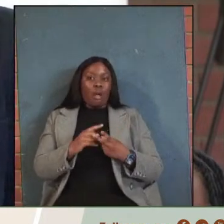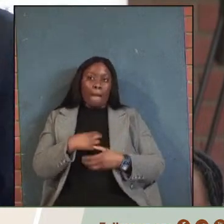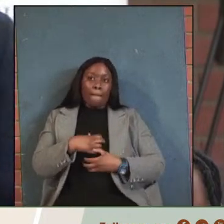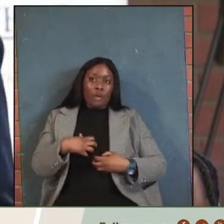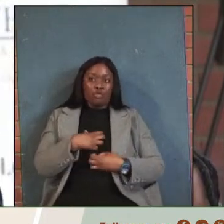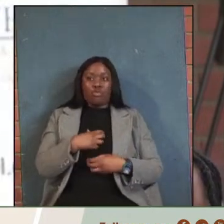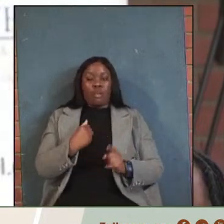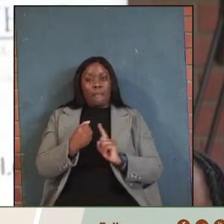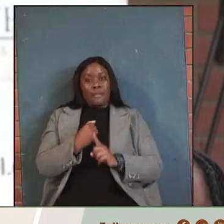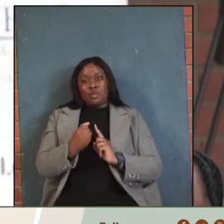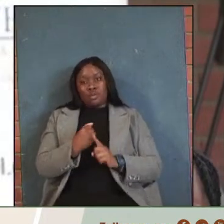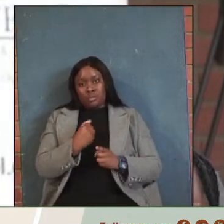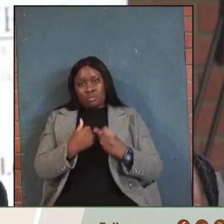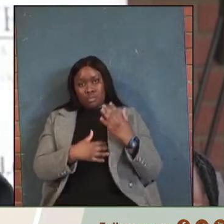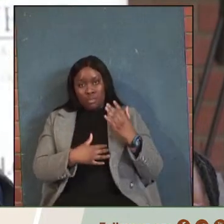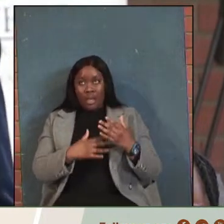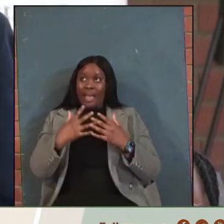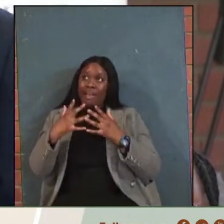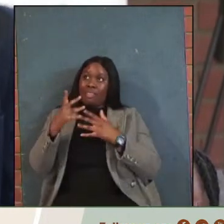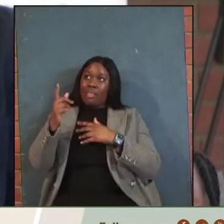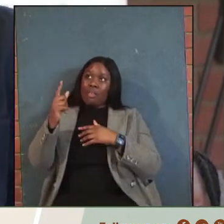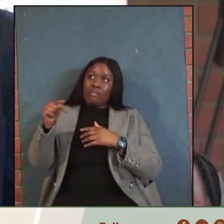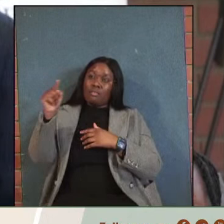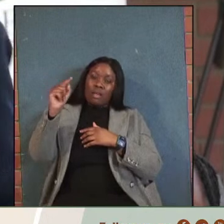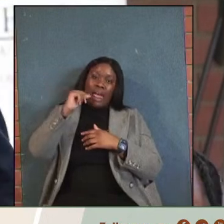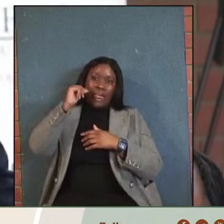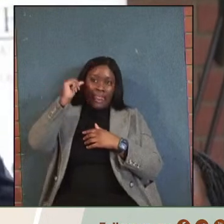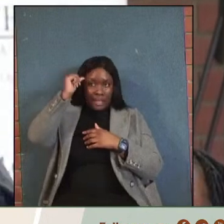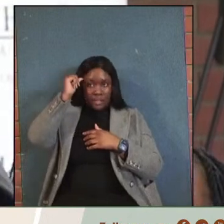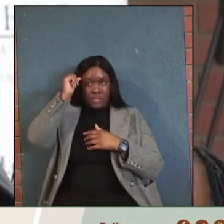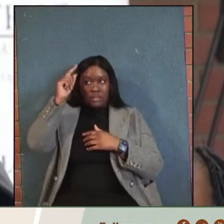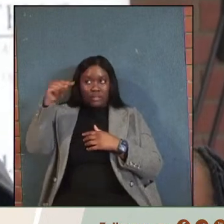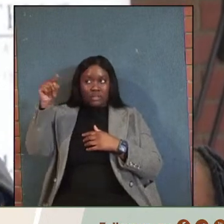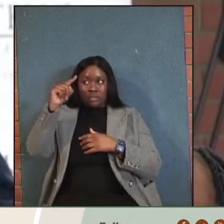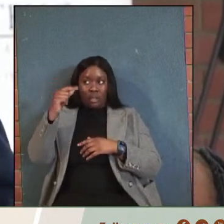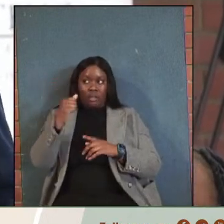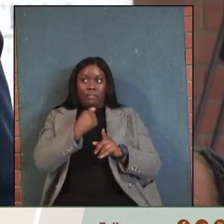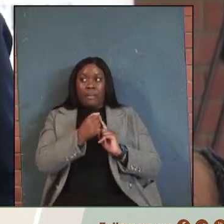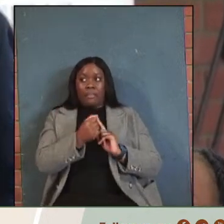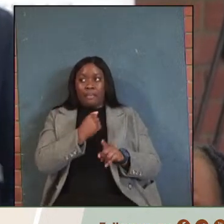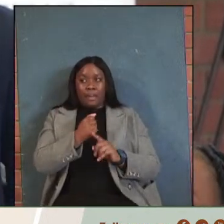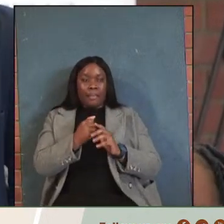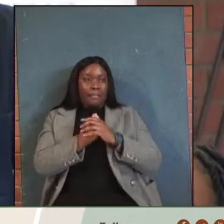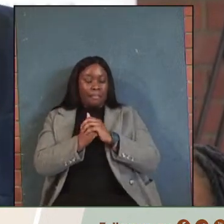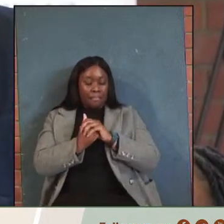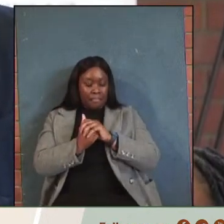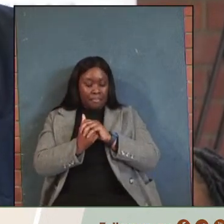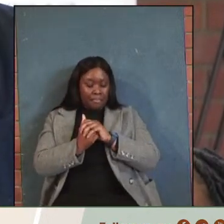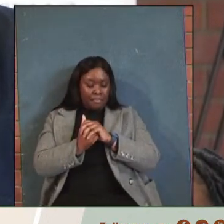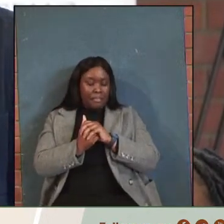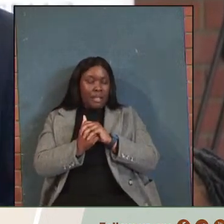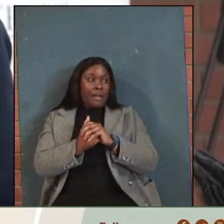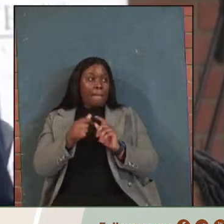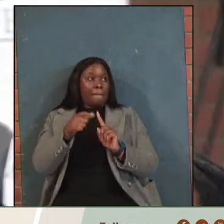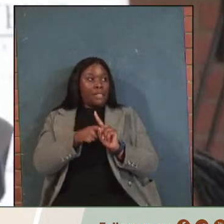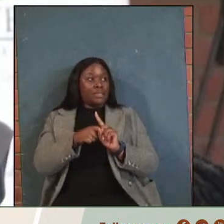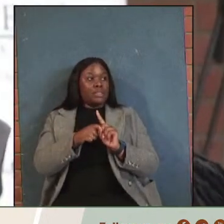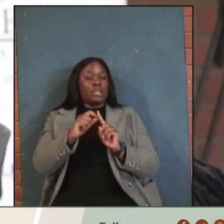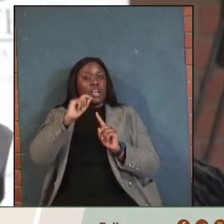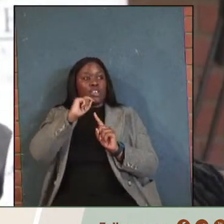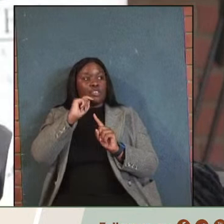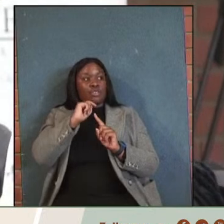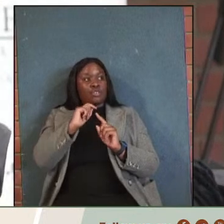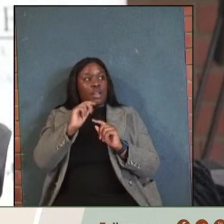neglect by any adult in a role of responsibility towards someone who is under 18 years of age. It refers to